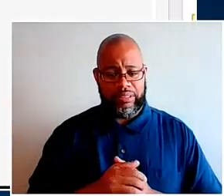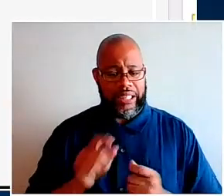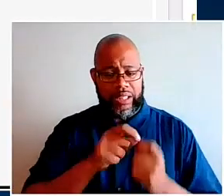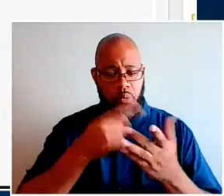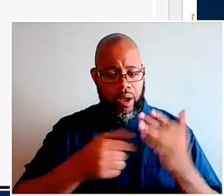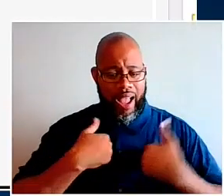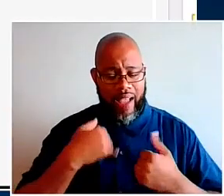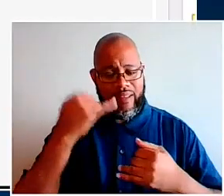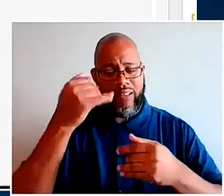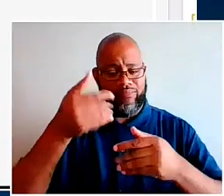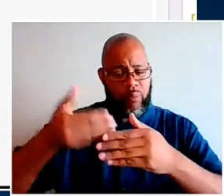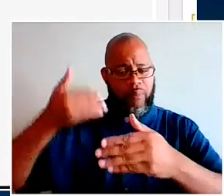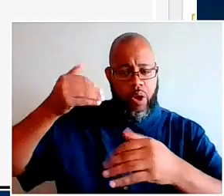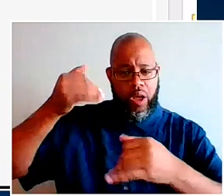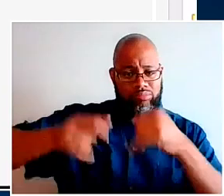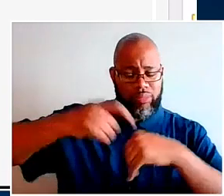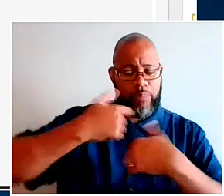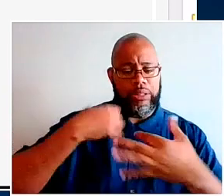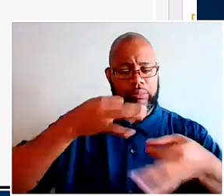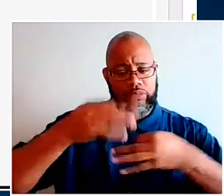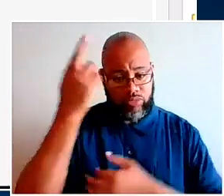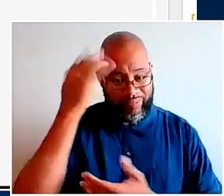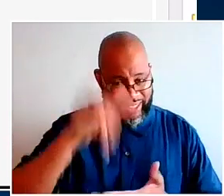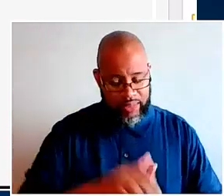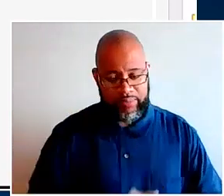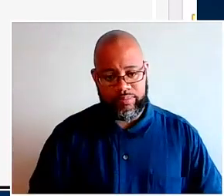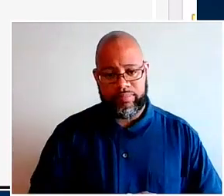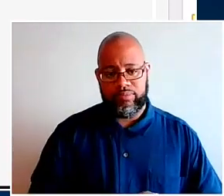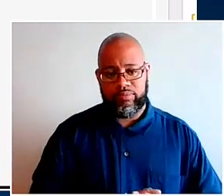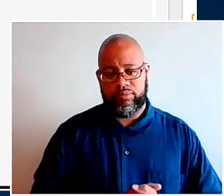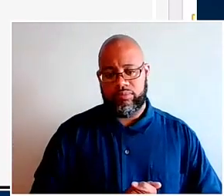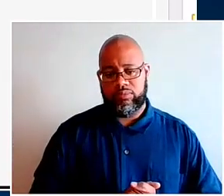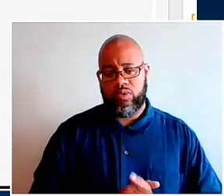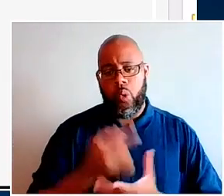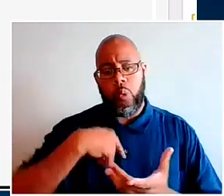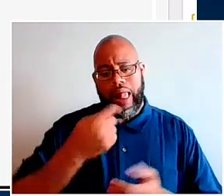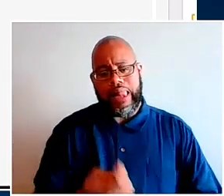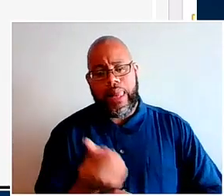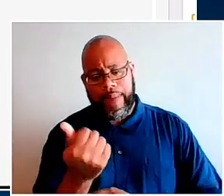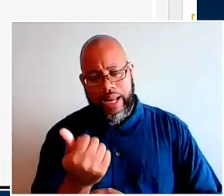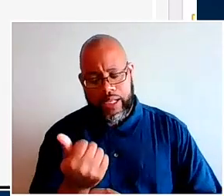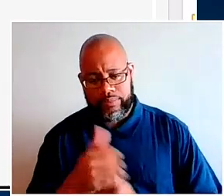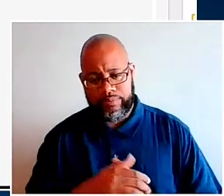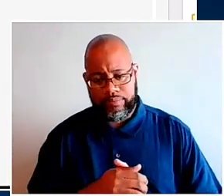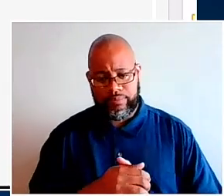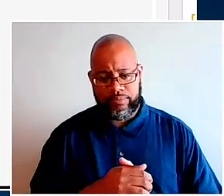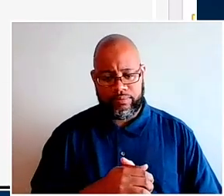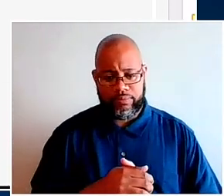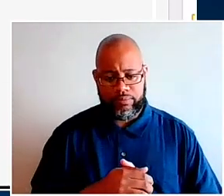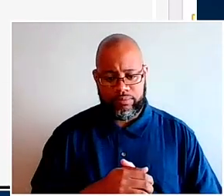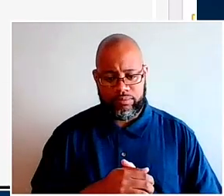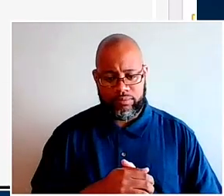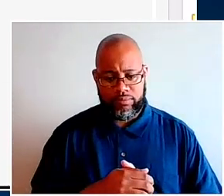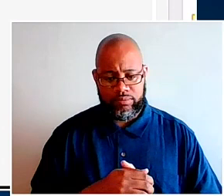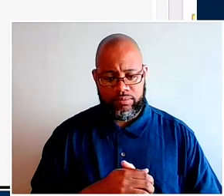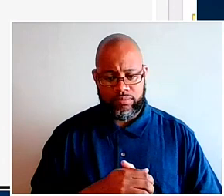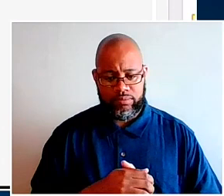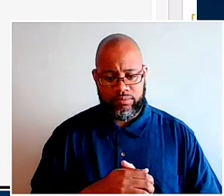time. We explained the reasons for that. We are eliminating in